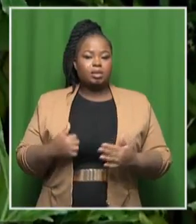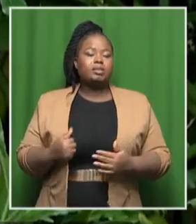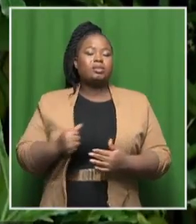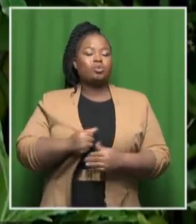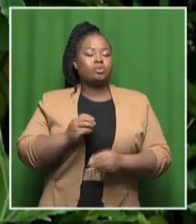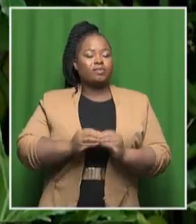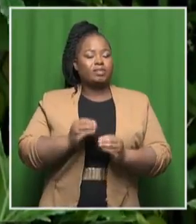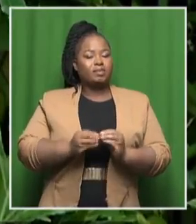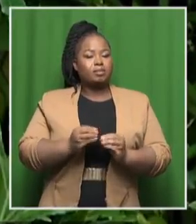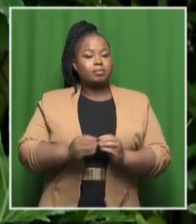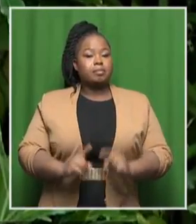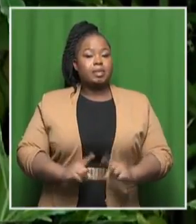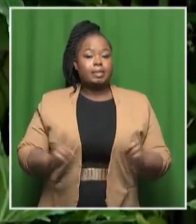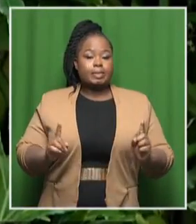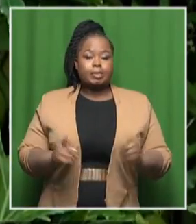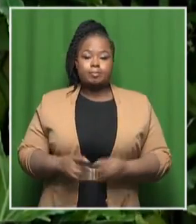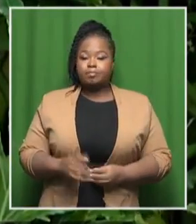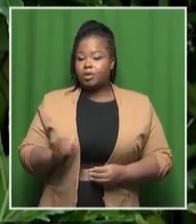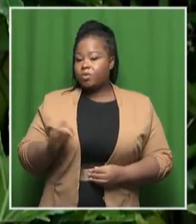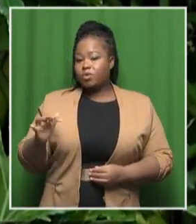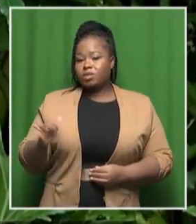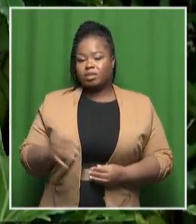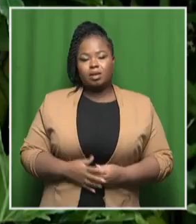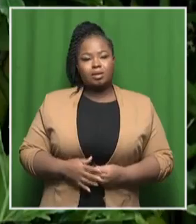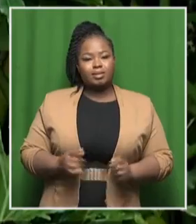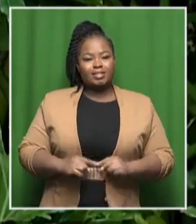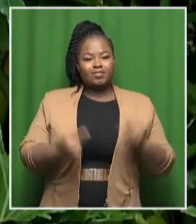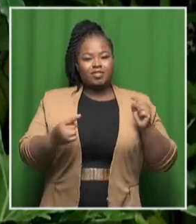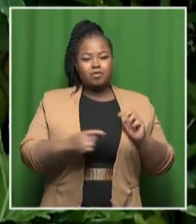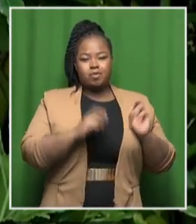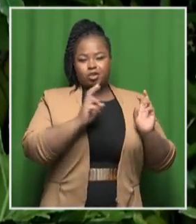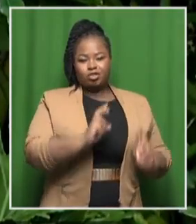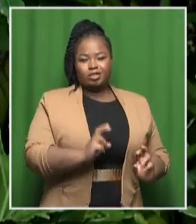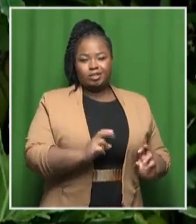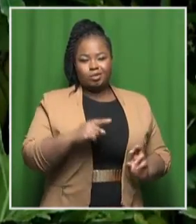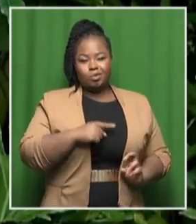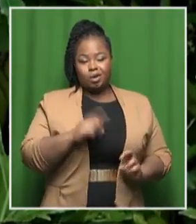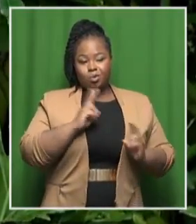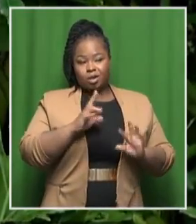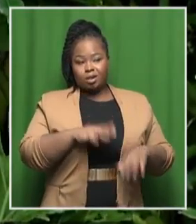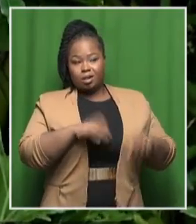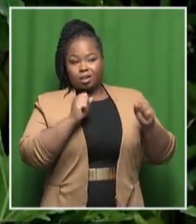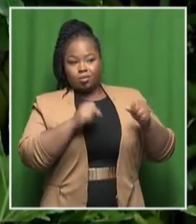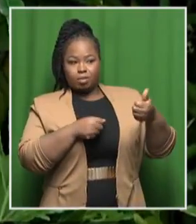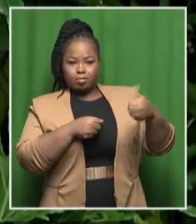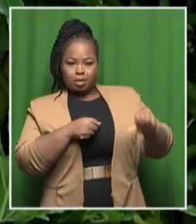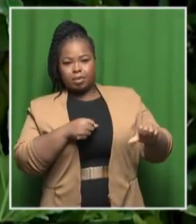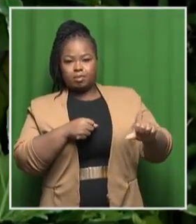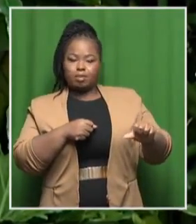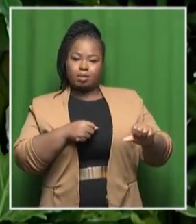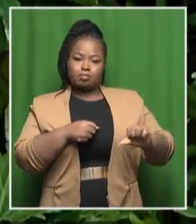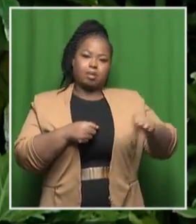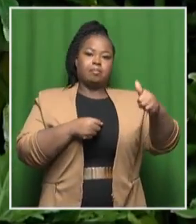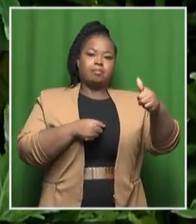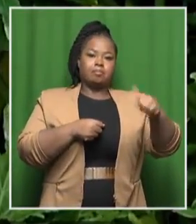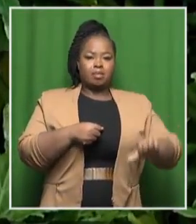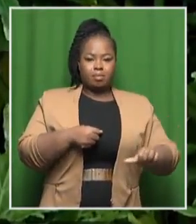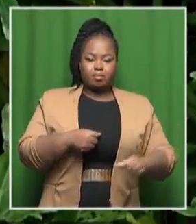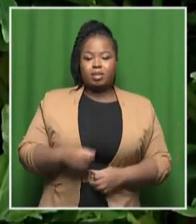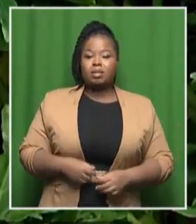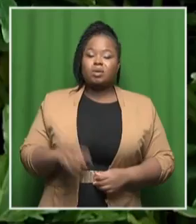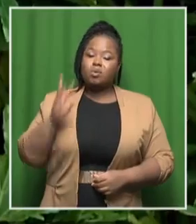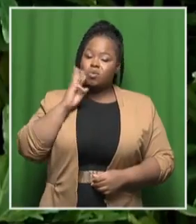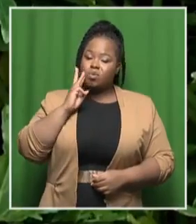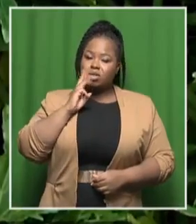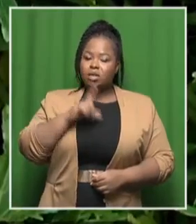But obviously water is not like electricity. During load shedding, when you flip the switch, it goes back on again. Water has got a